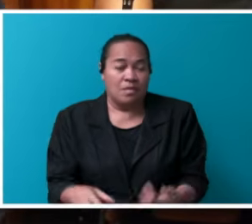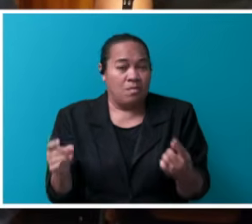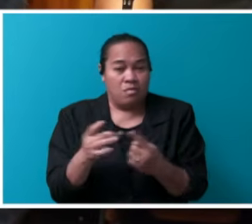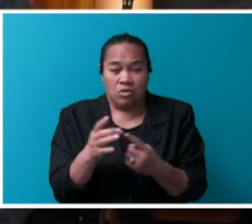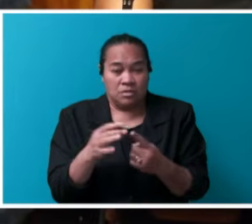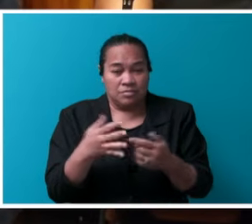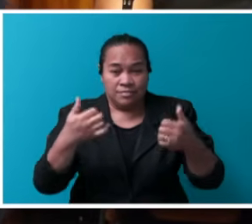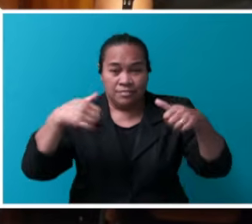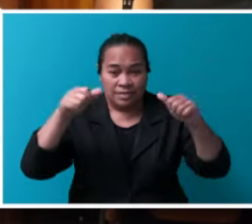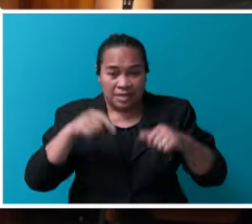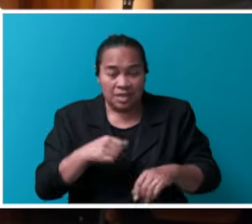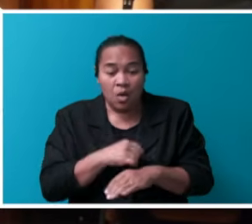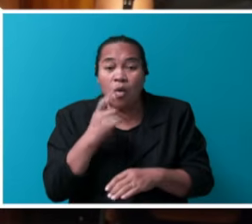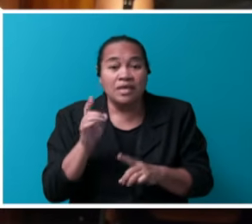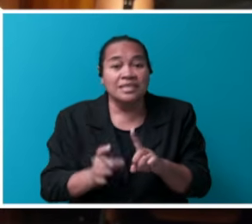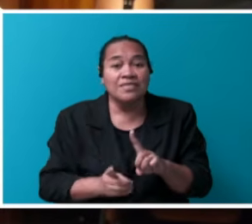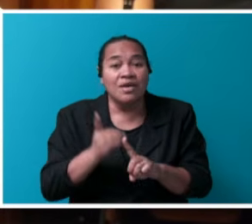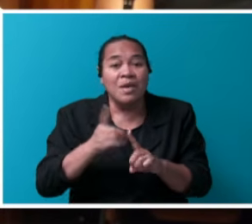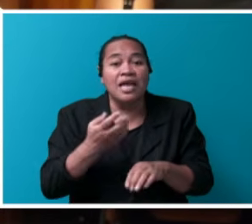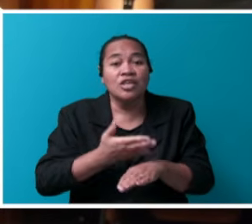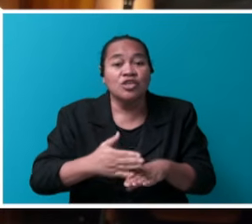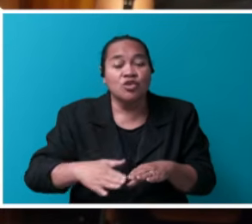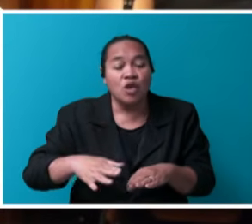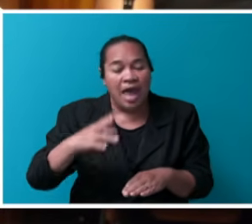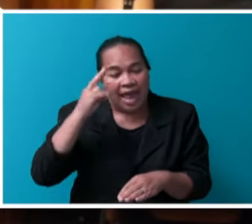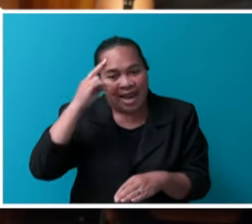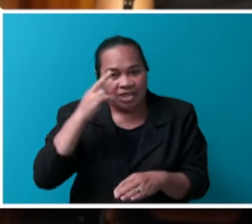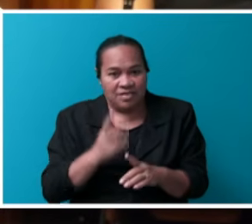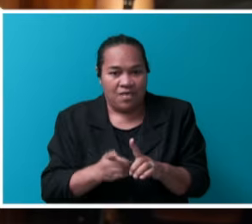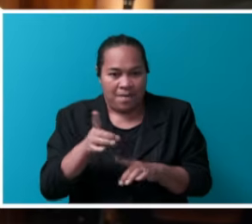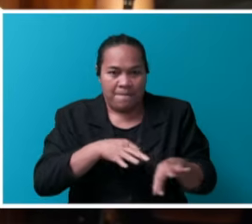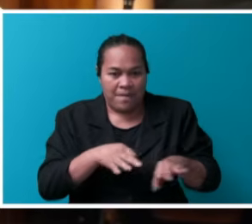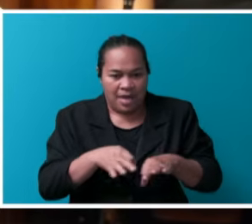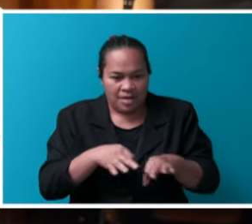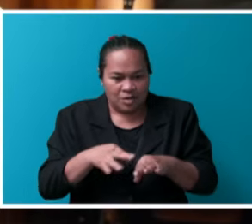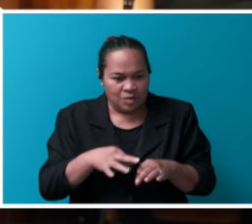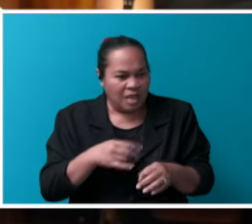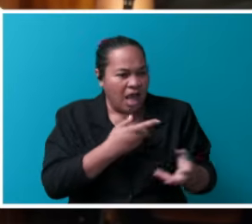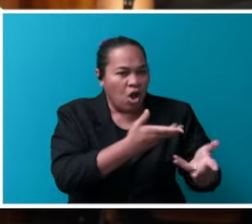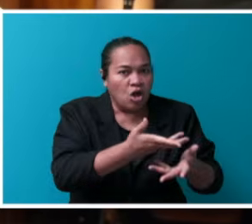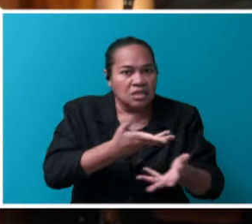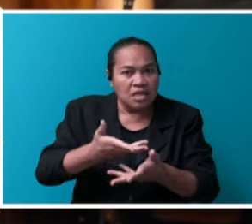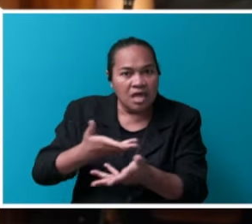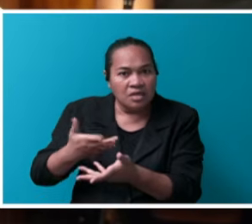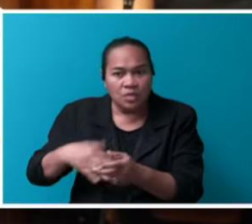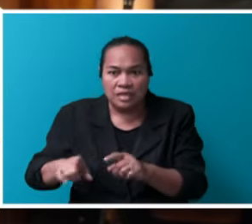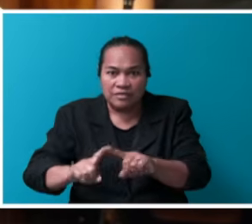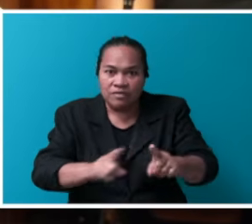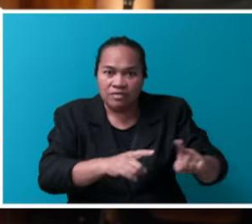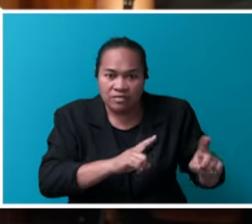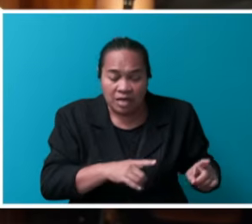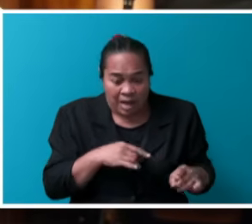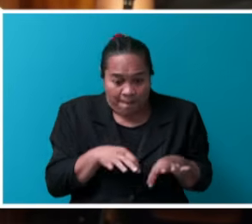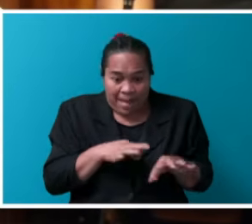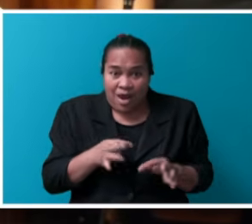this government was the development of the new National Development Plan shaped through extensive nationwide consultation. This plan is now